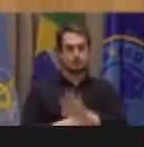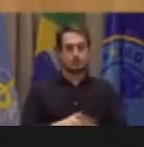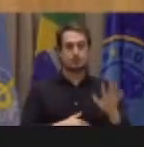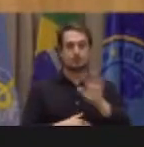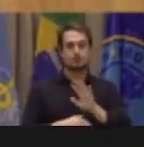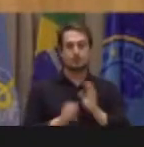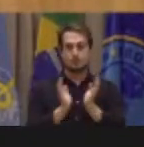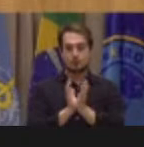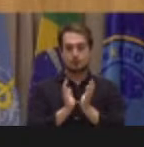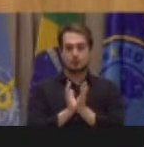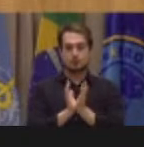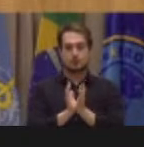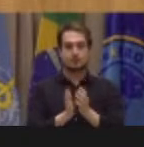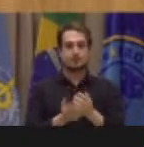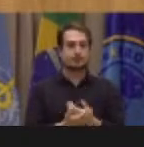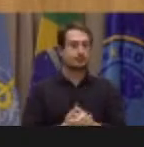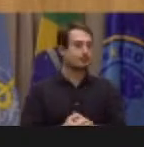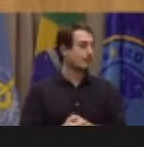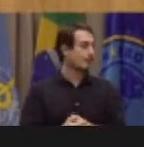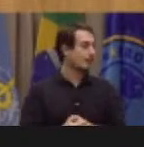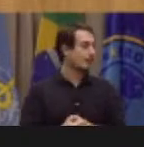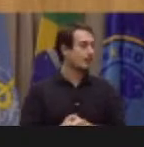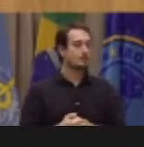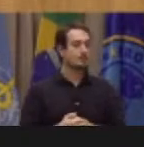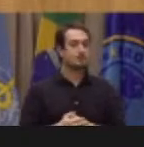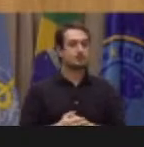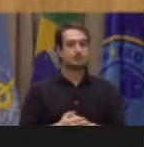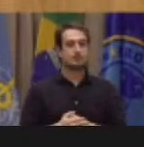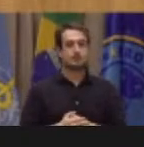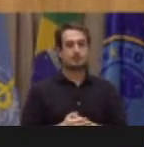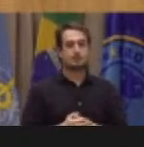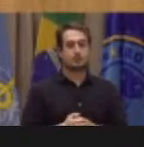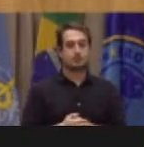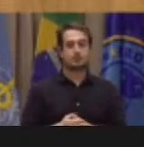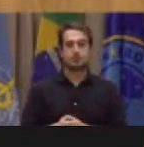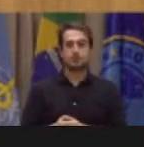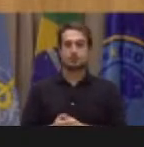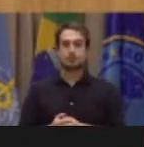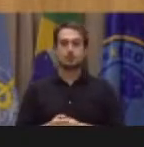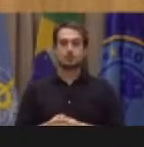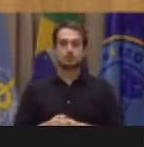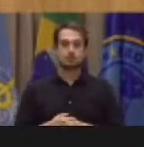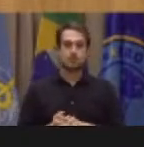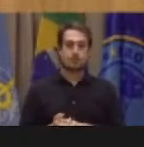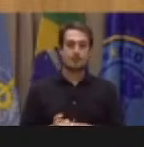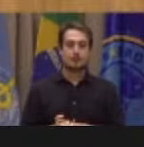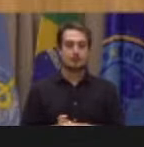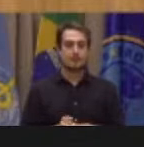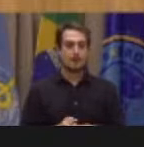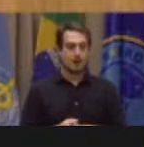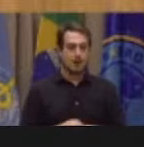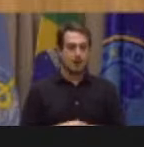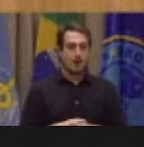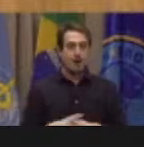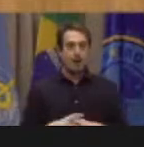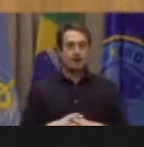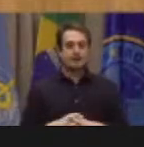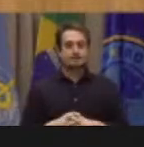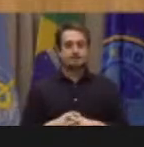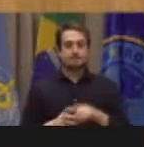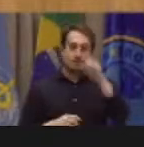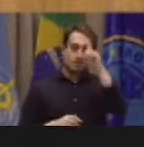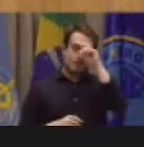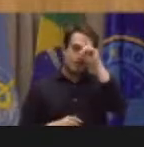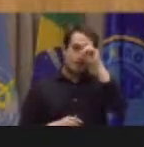of Florianópolis. At last, the state hospitals of Espírito Santo, Hospital Vila